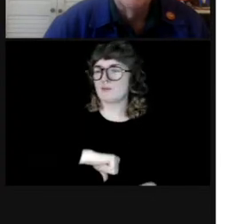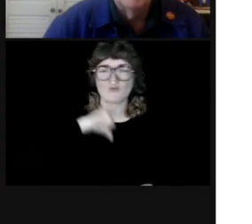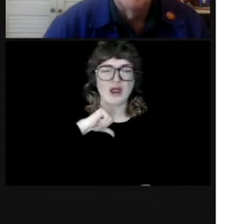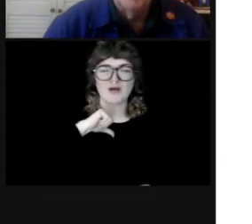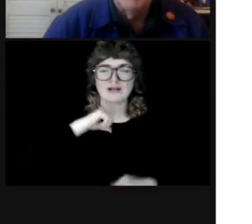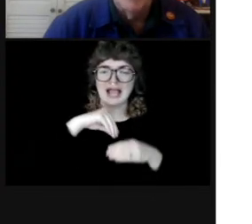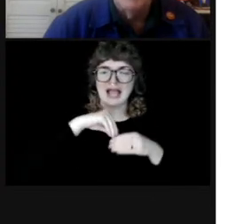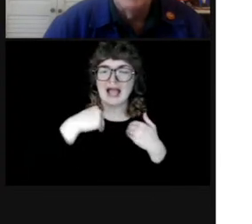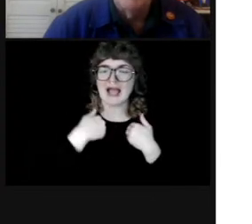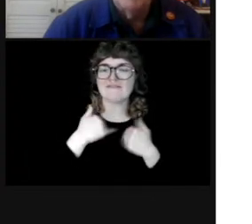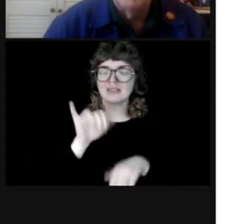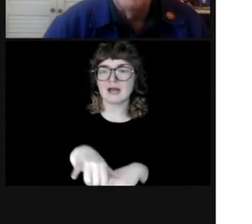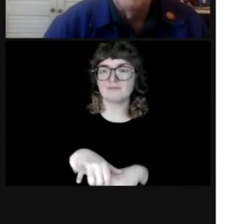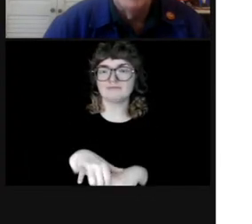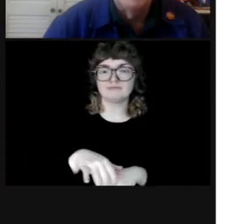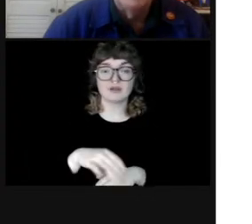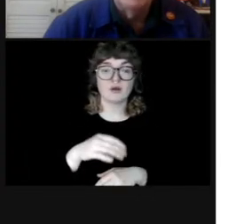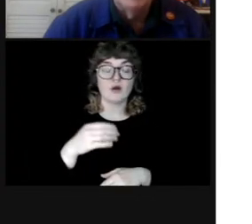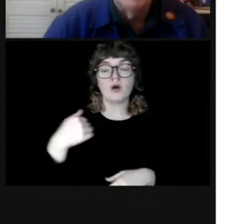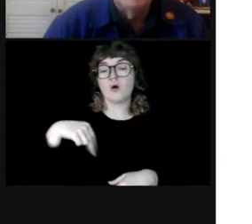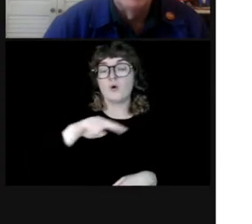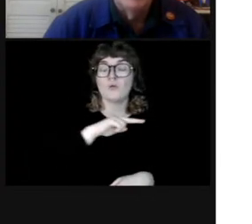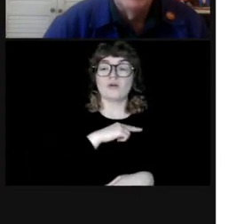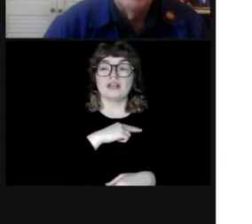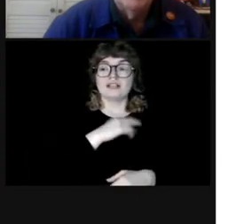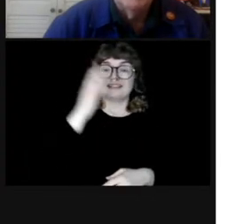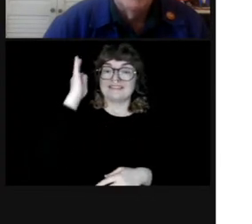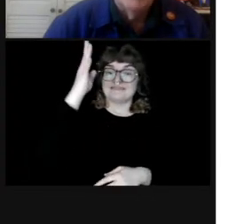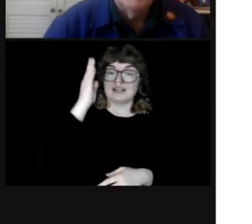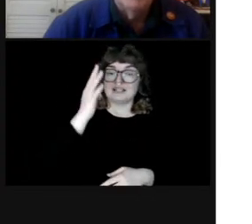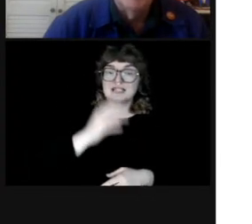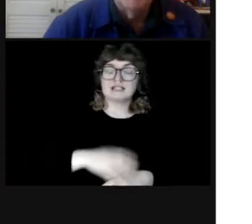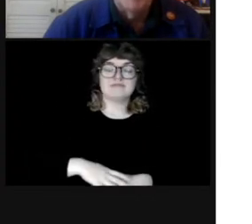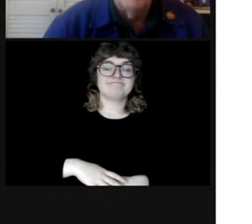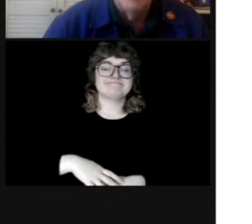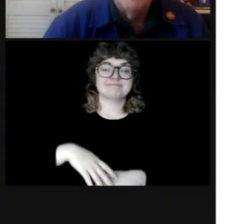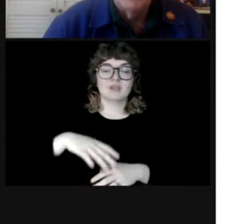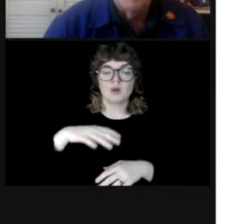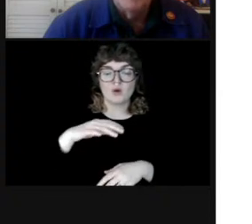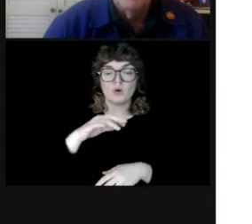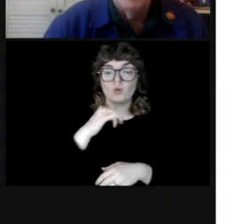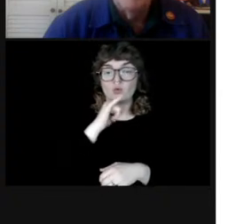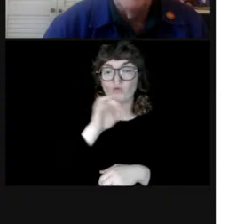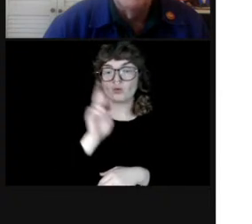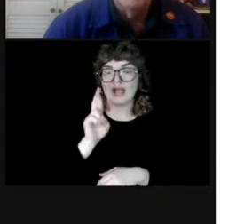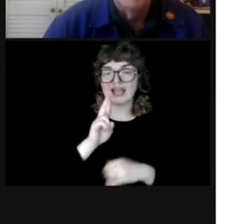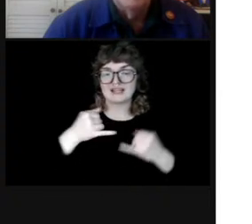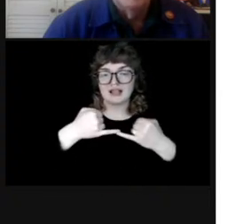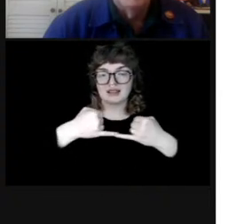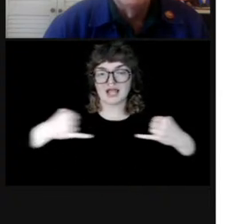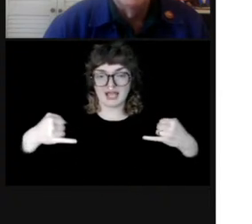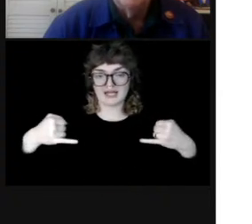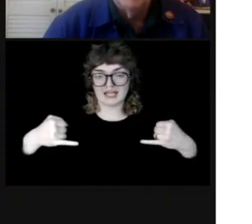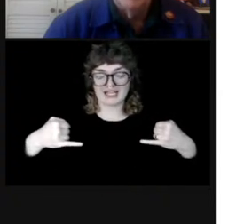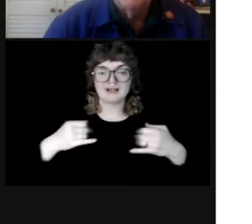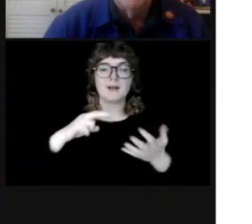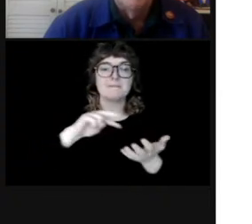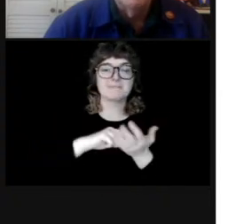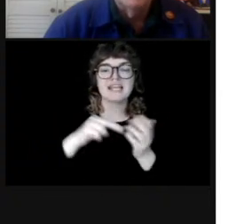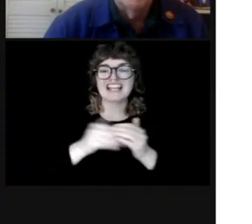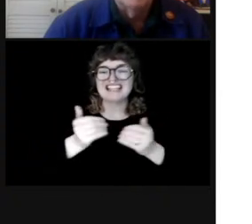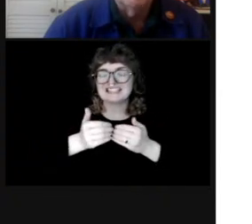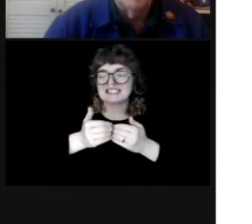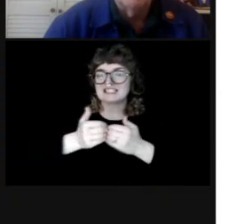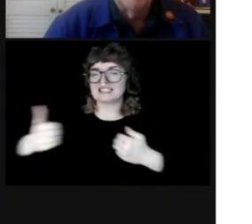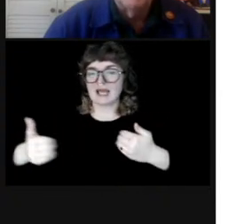also invented redlining in Maryland in 1910, which solidified segregated neighborhoods. And we had the